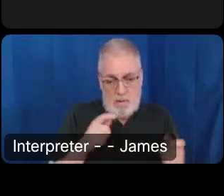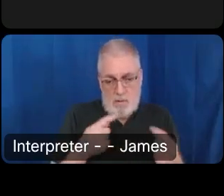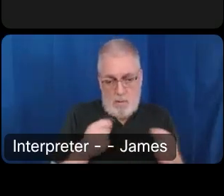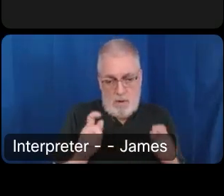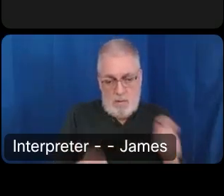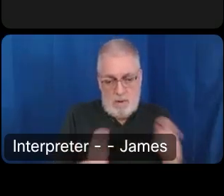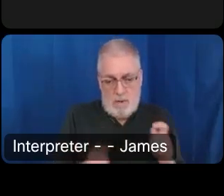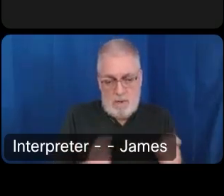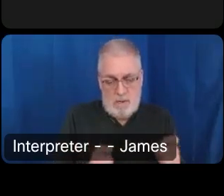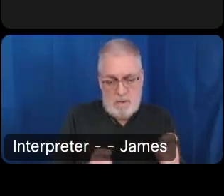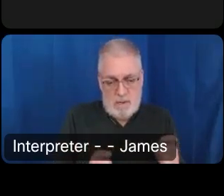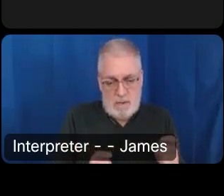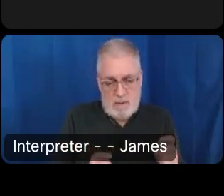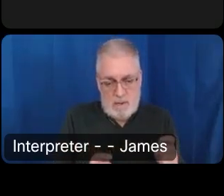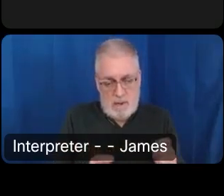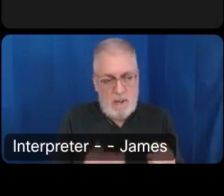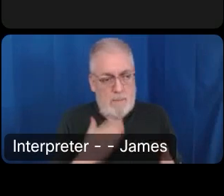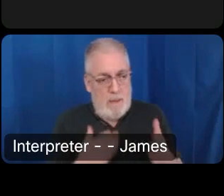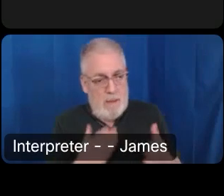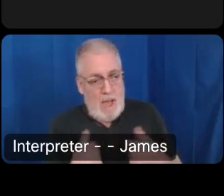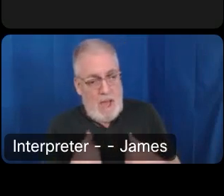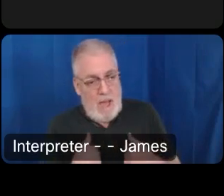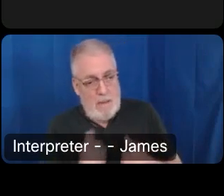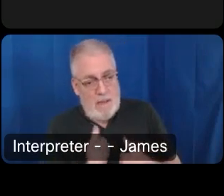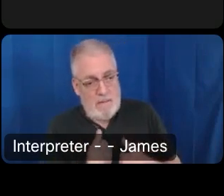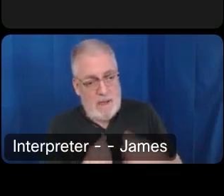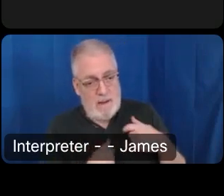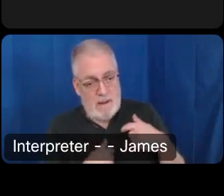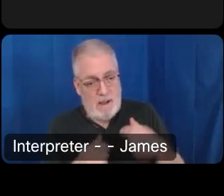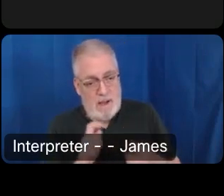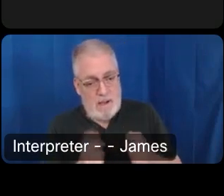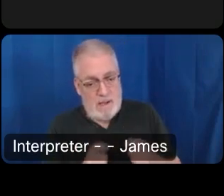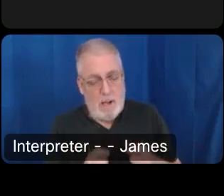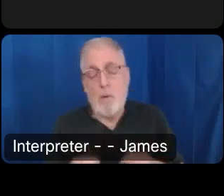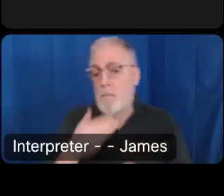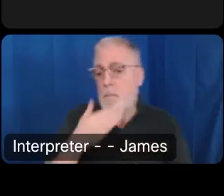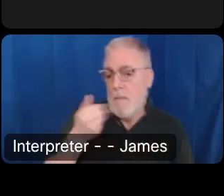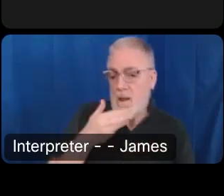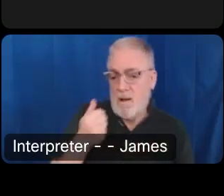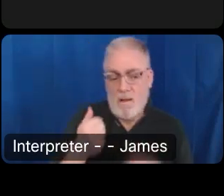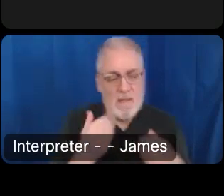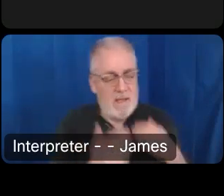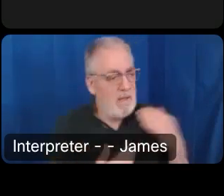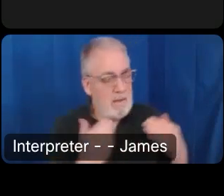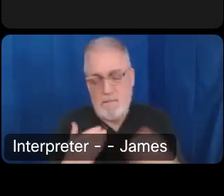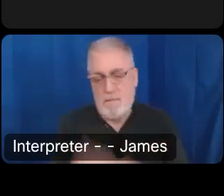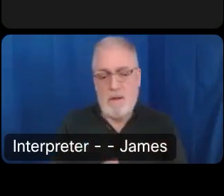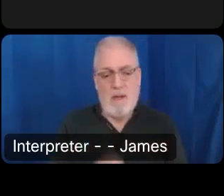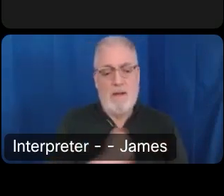if I can adjust. There we go. There we go. Now that's much better. Yeah, thank you. Thank you. Sorry